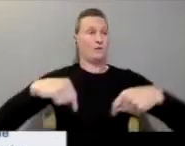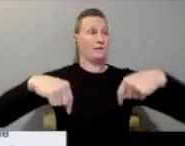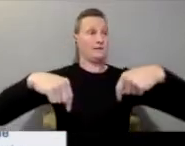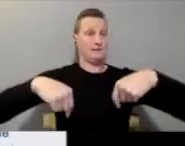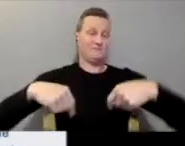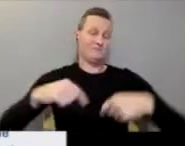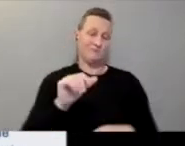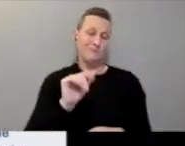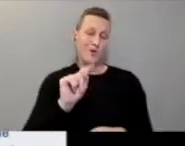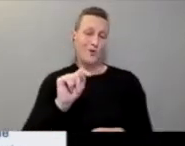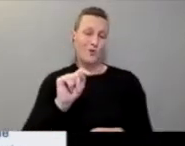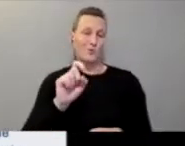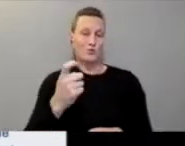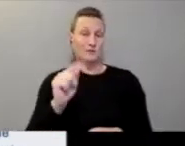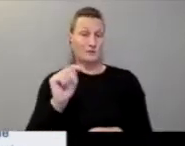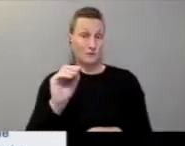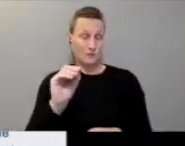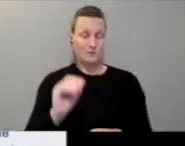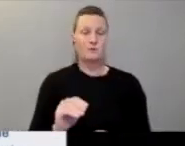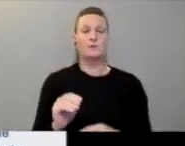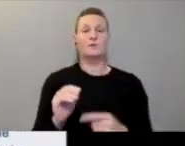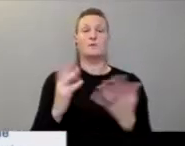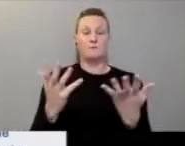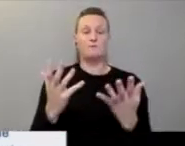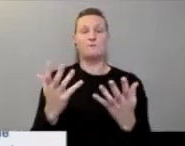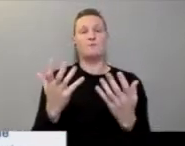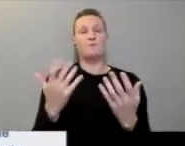ArtworxTO is recognizing that